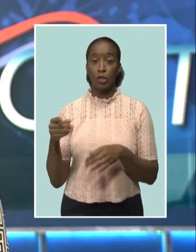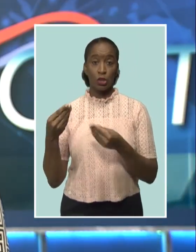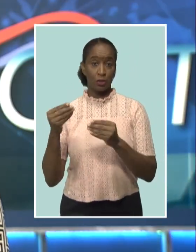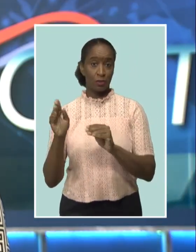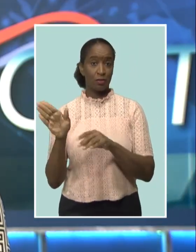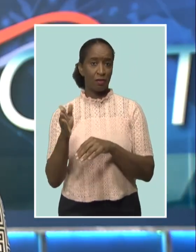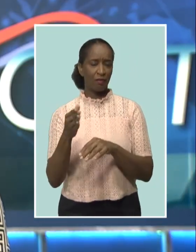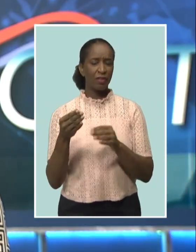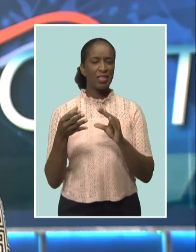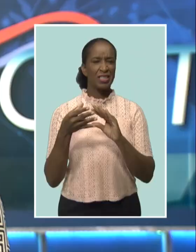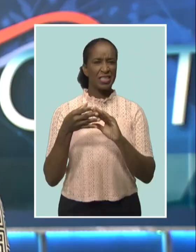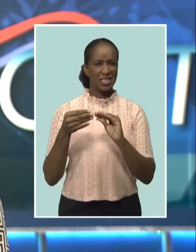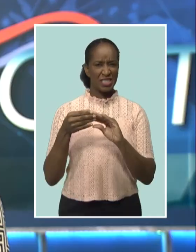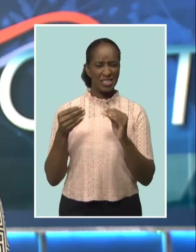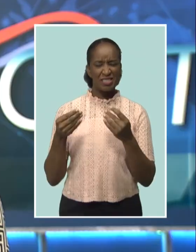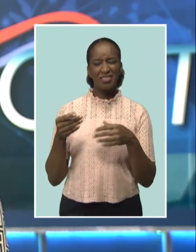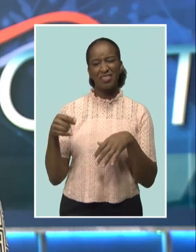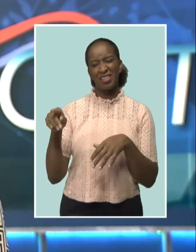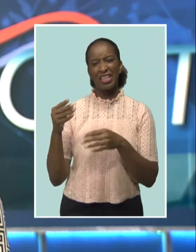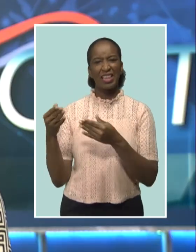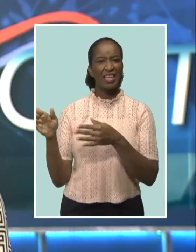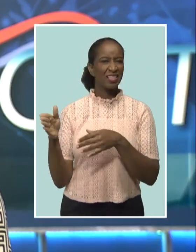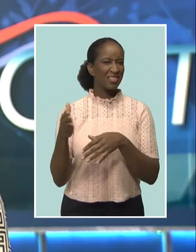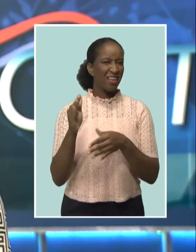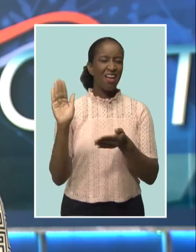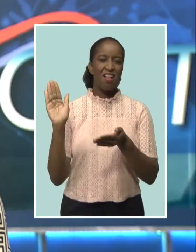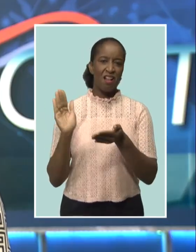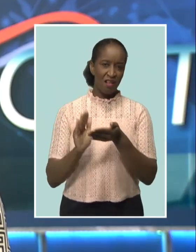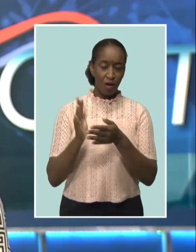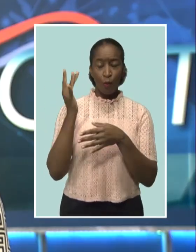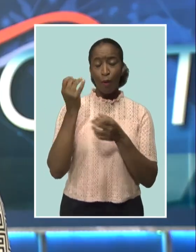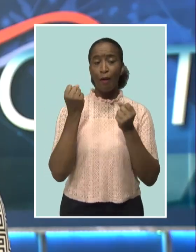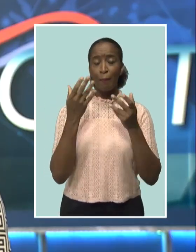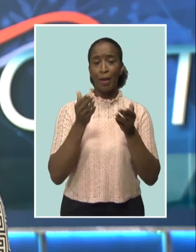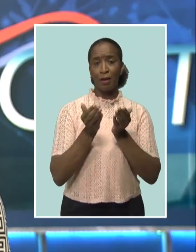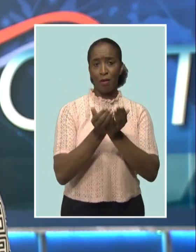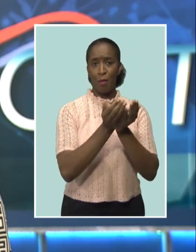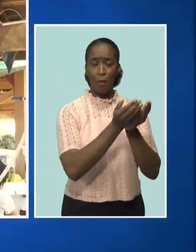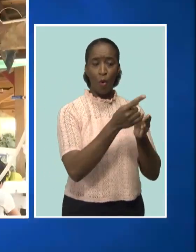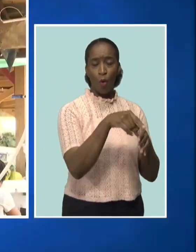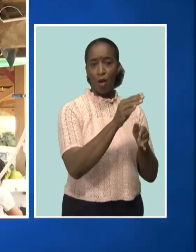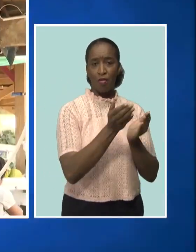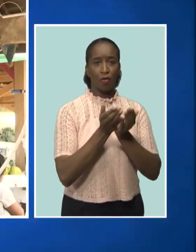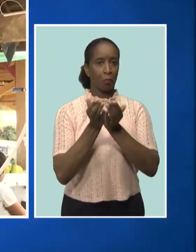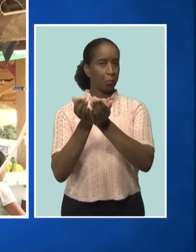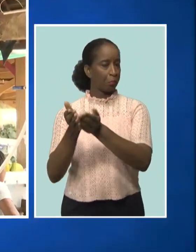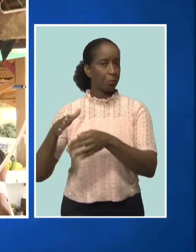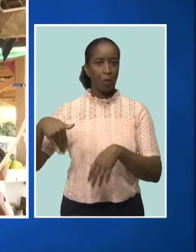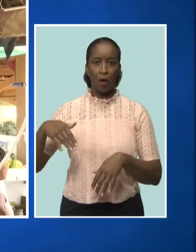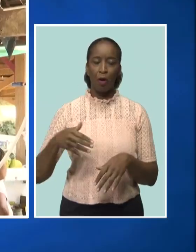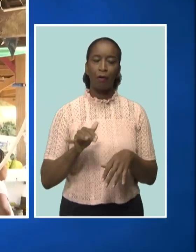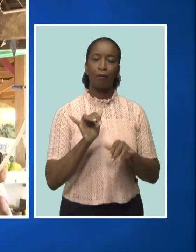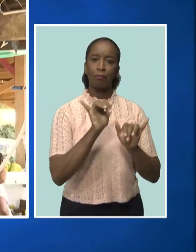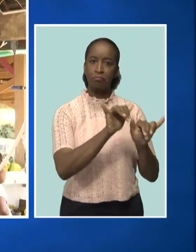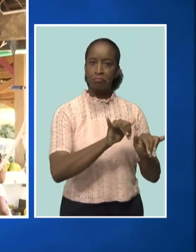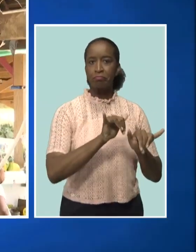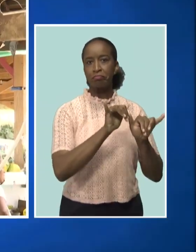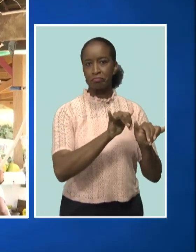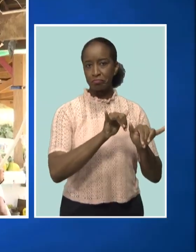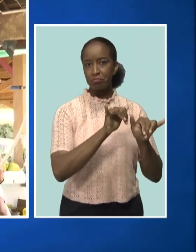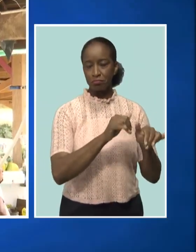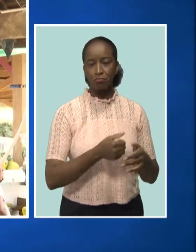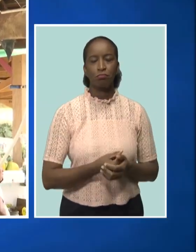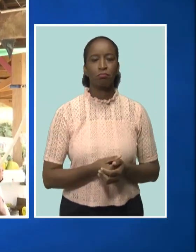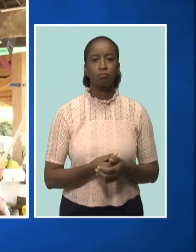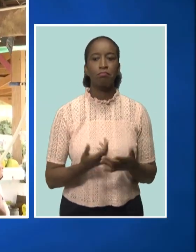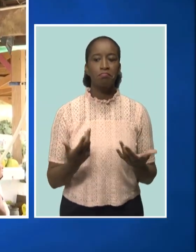were down, conditioned by the large number of fishing boats still on dry dock. I ain't do 100% like normally do,